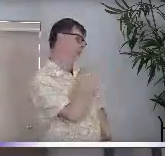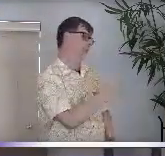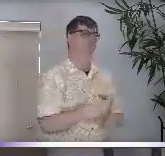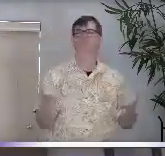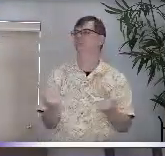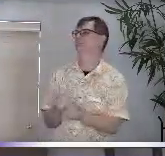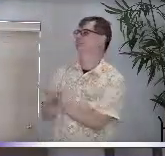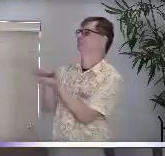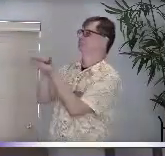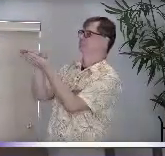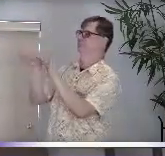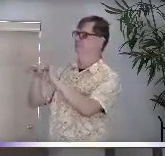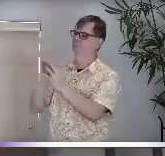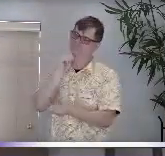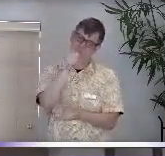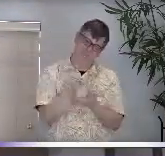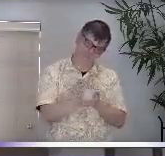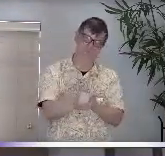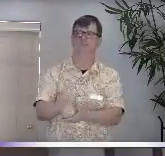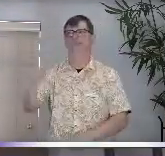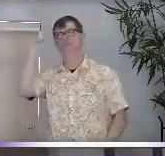funny things really help us to understand.